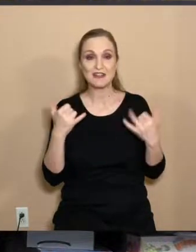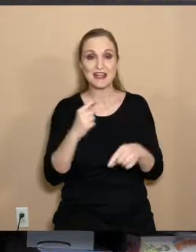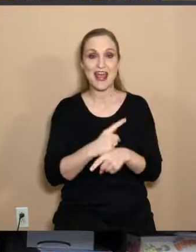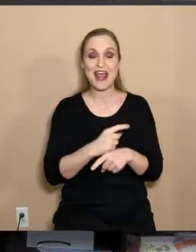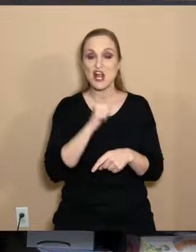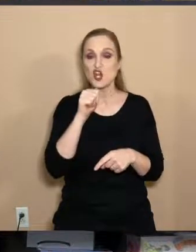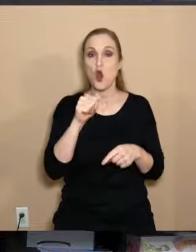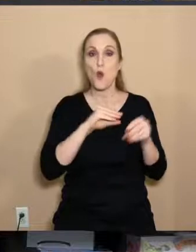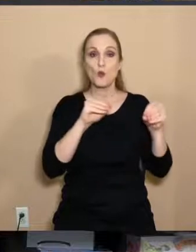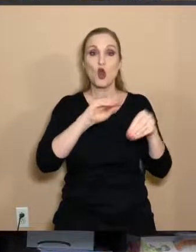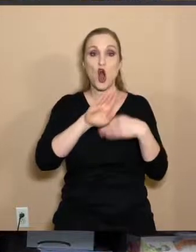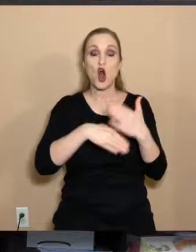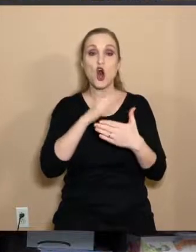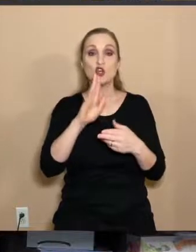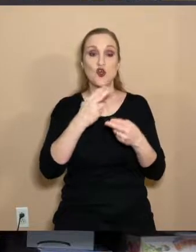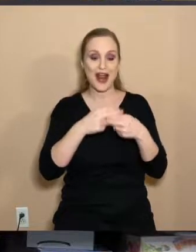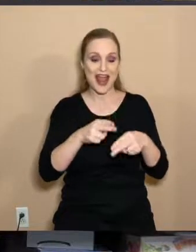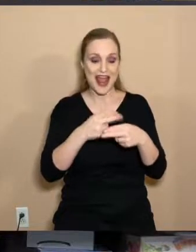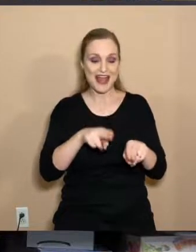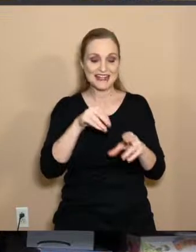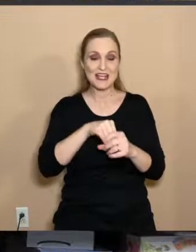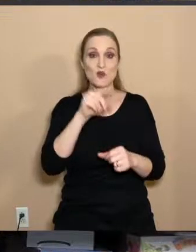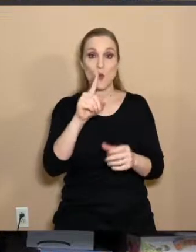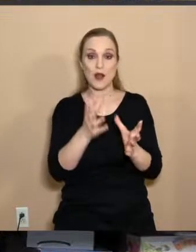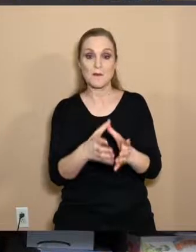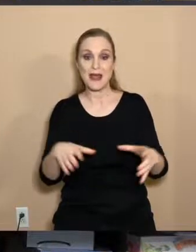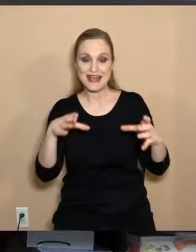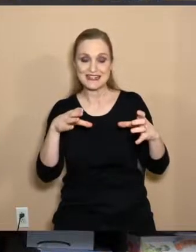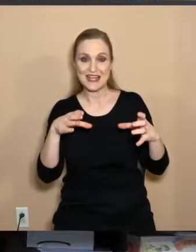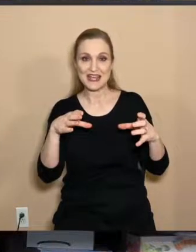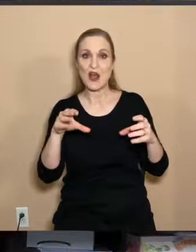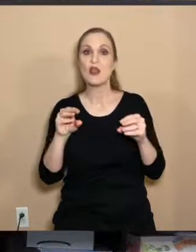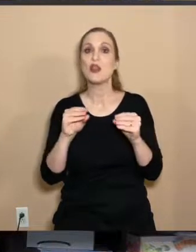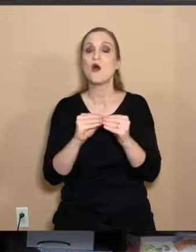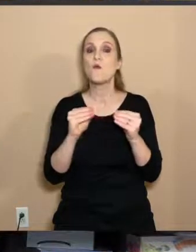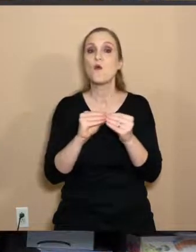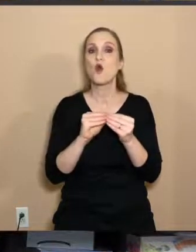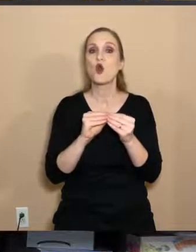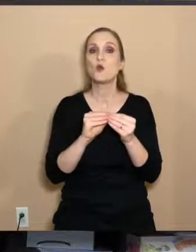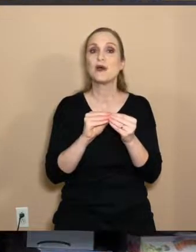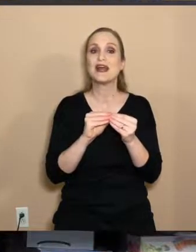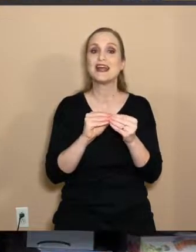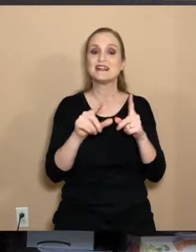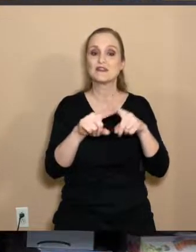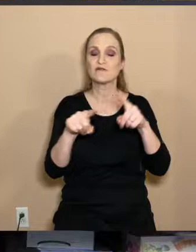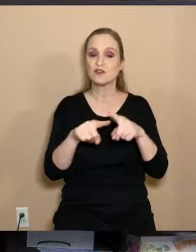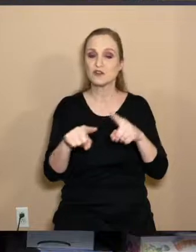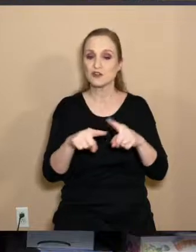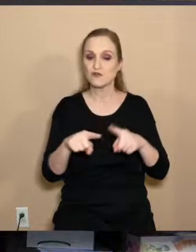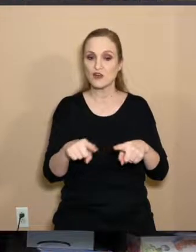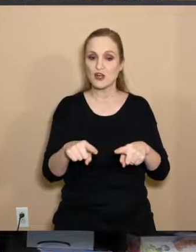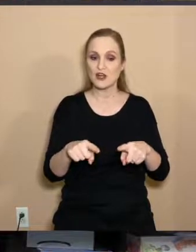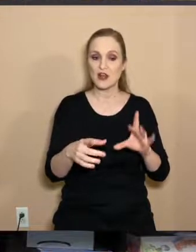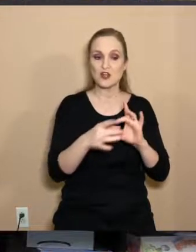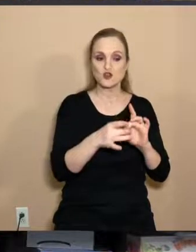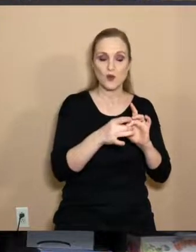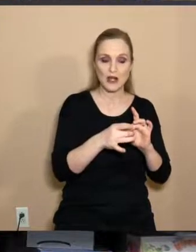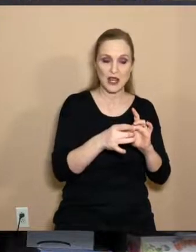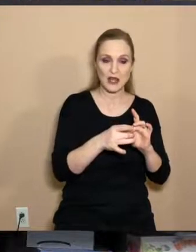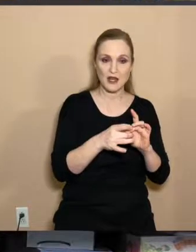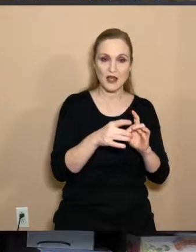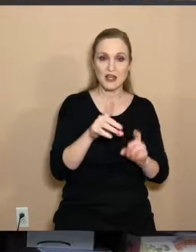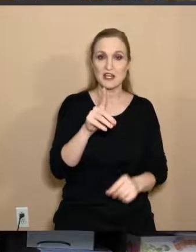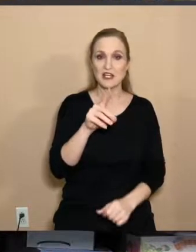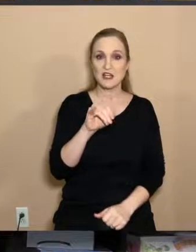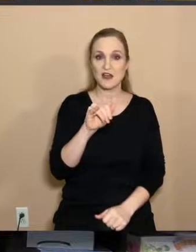your eggs in one basket. That the more we diversify the things that we're involved in, the more likely we are